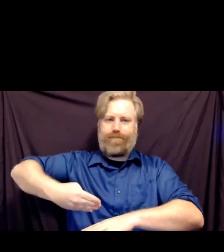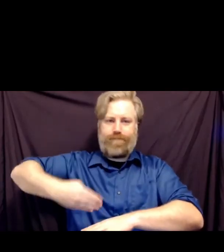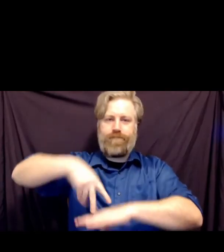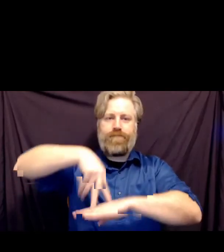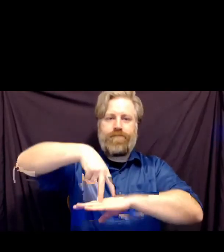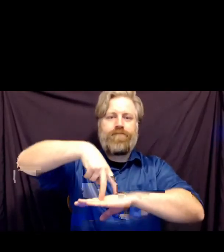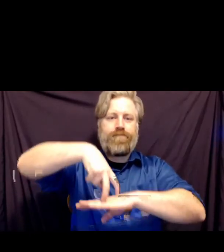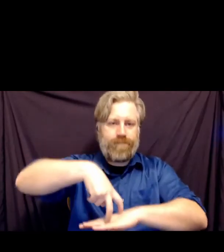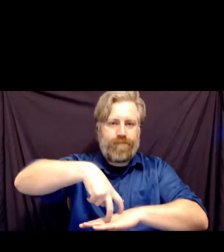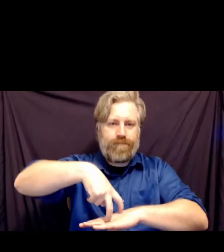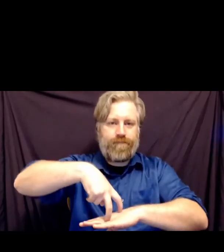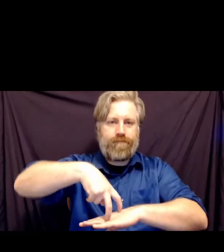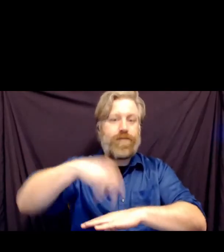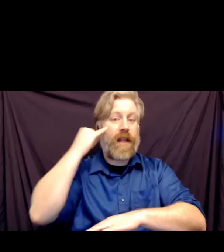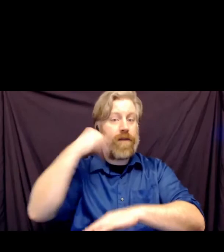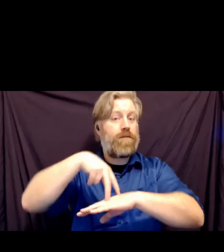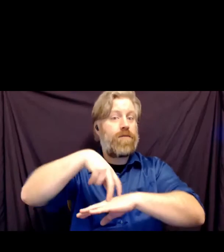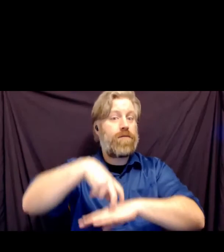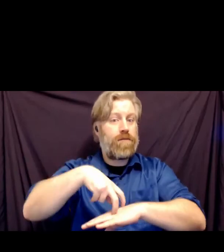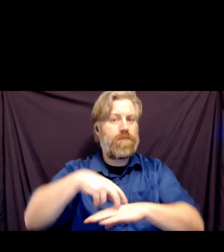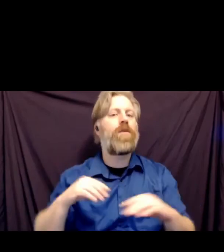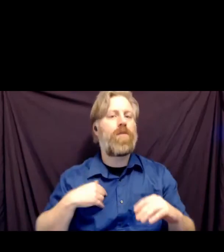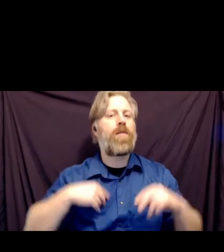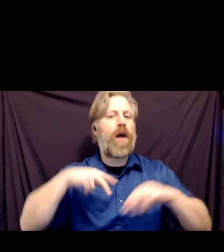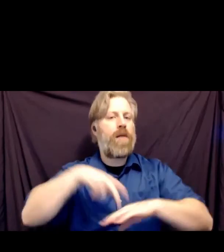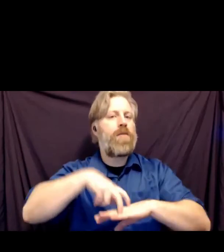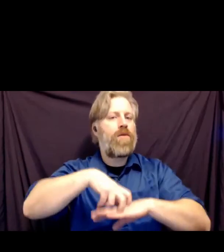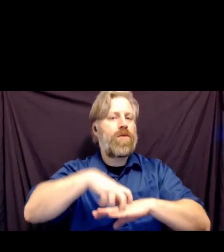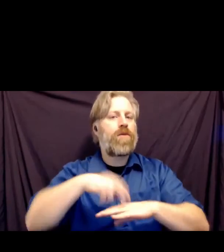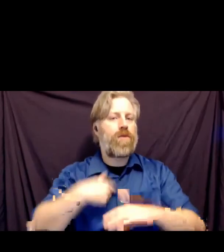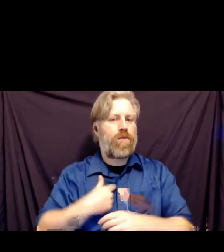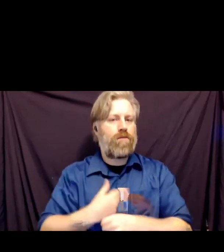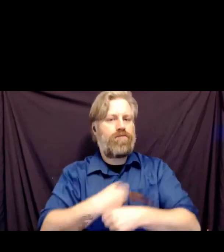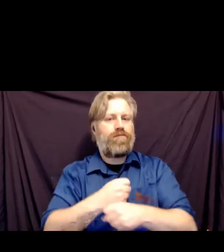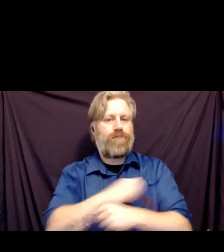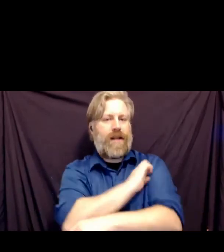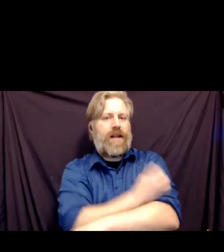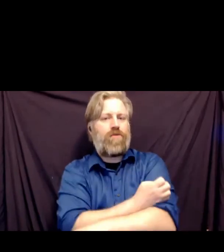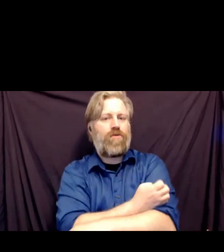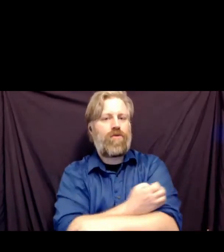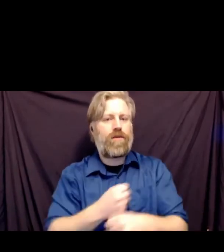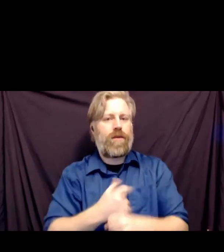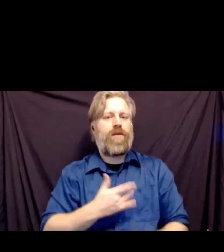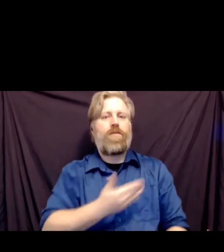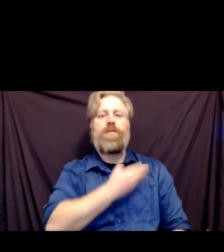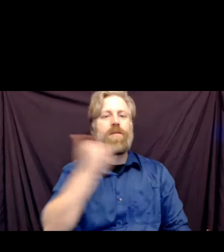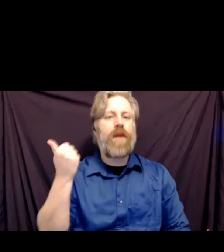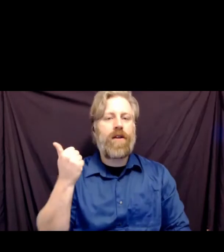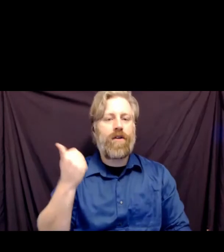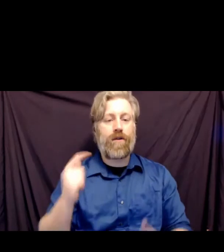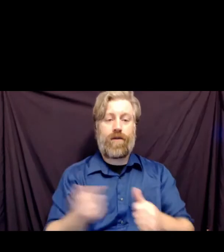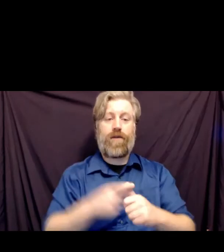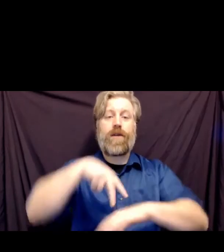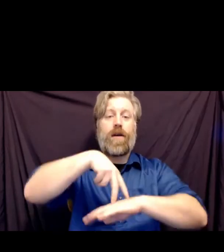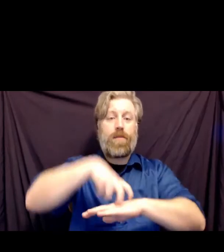knees bent and we bounce, we generate kidney energy, so we feel better. So we begin by bouncing, then you bring your hands